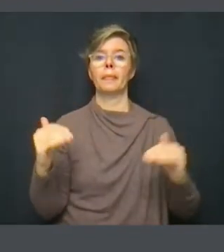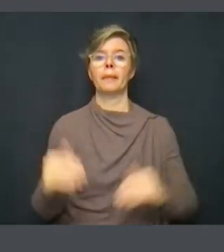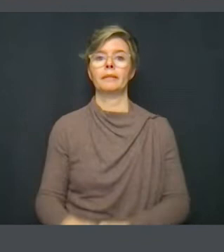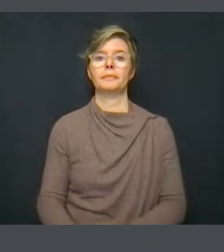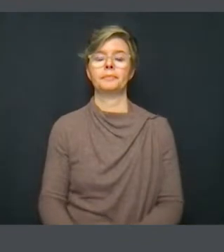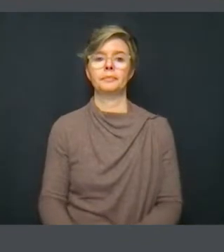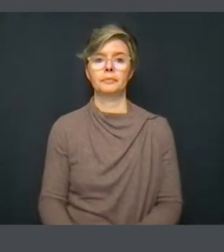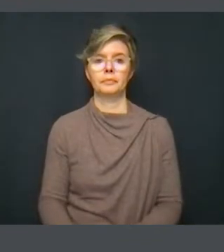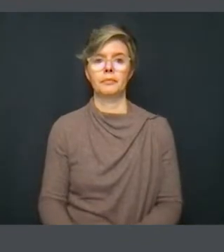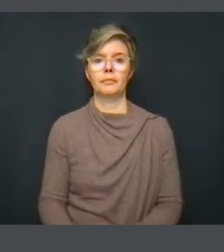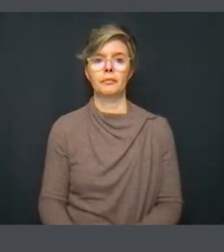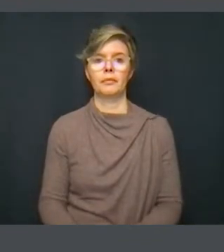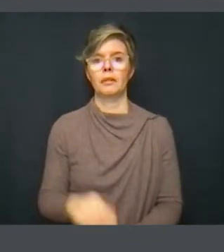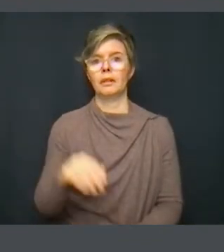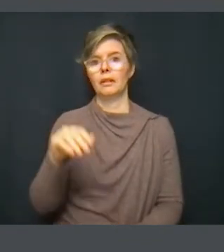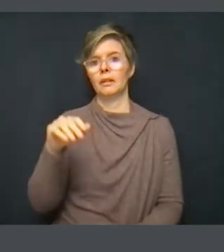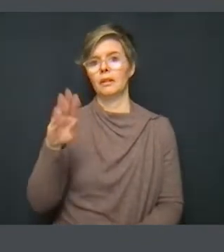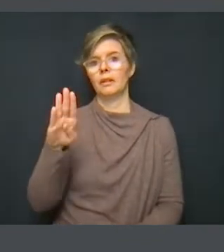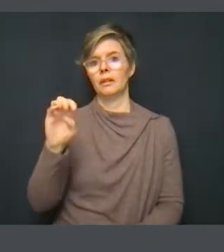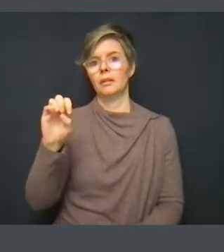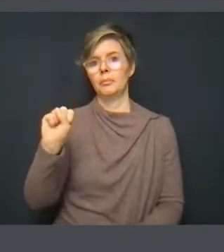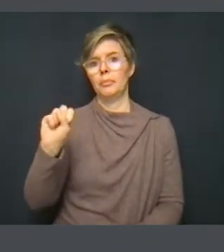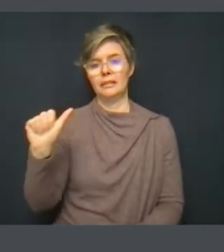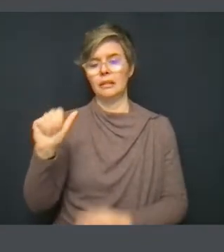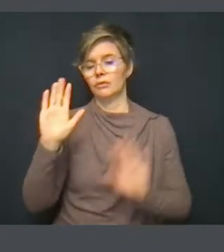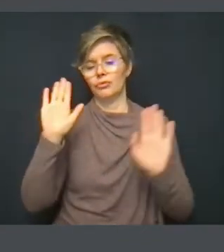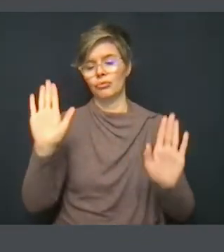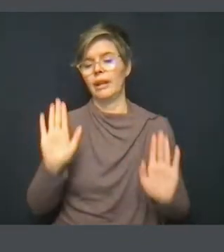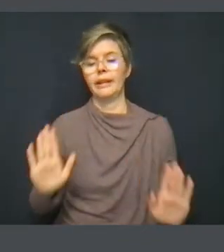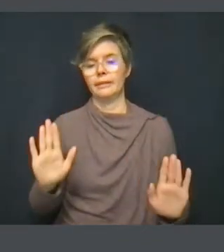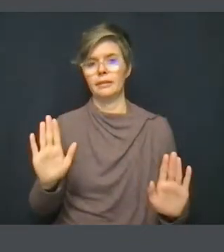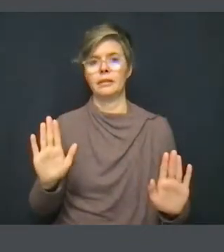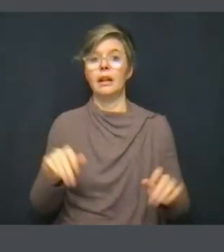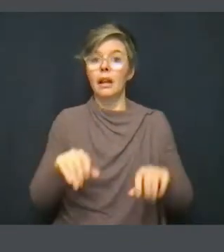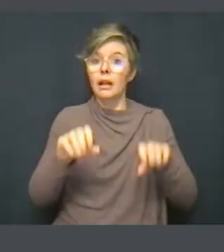like the VESA is great. Do you only do the VESA, right? For example, and the answer